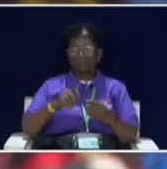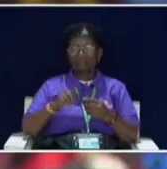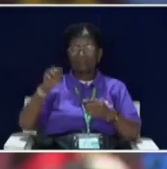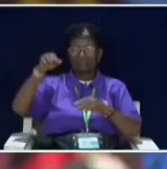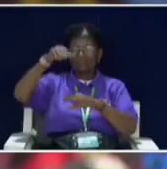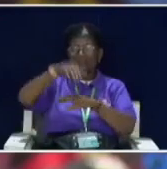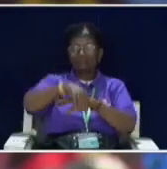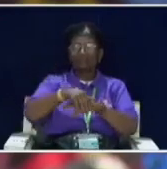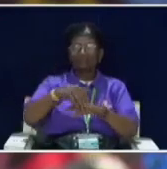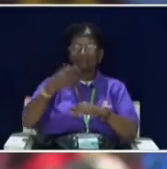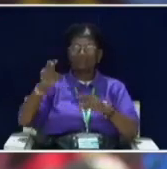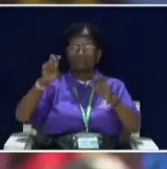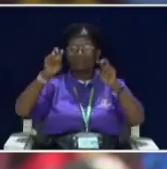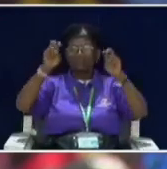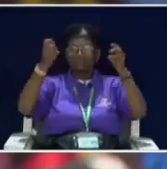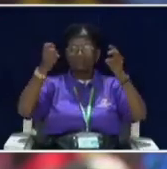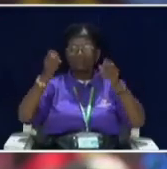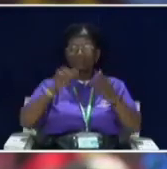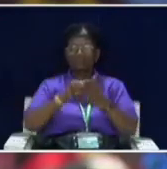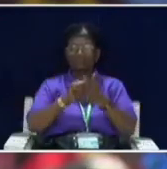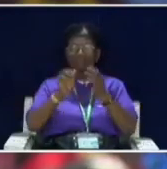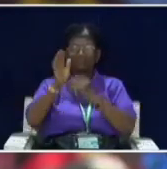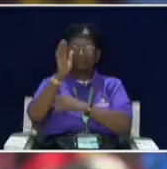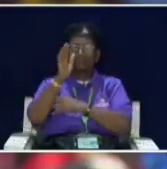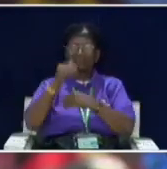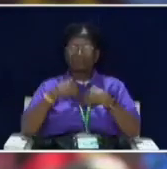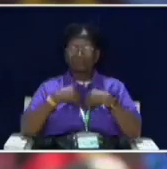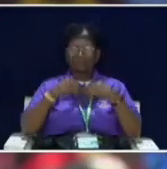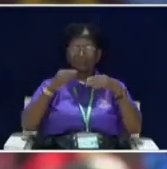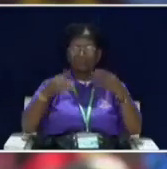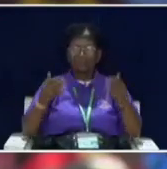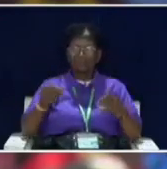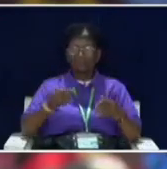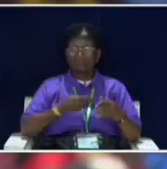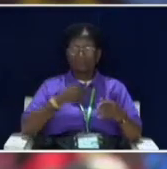that God has given us for next